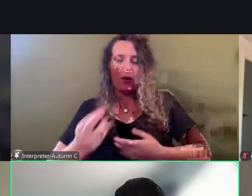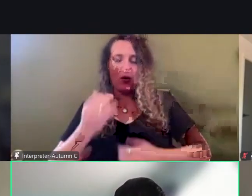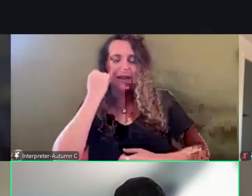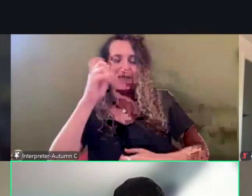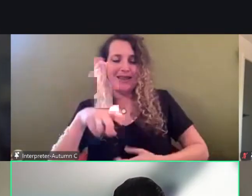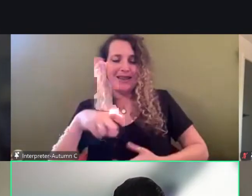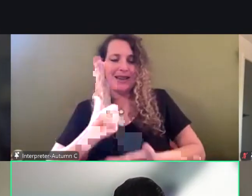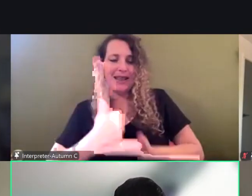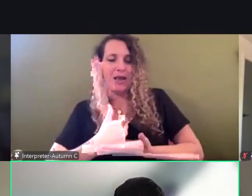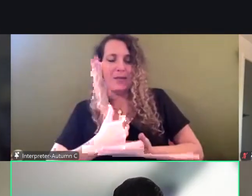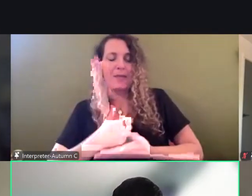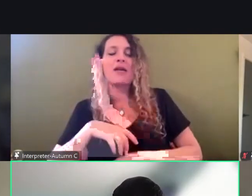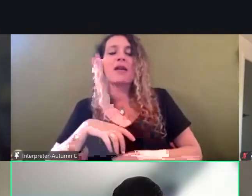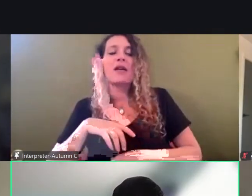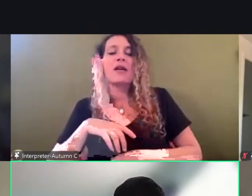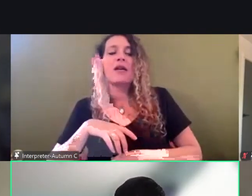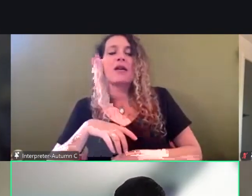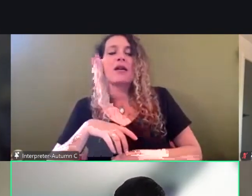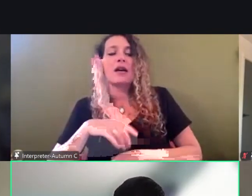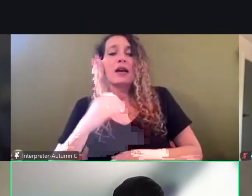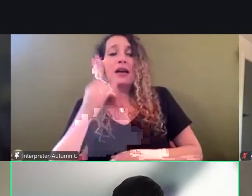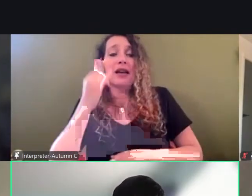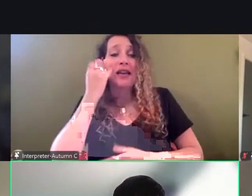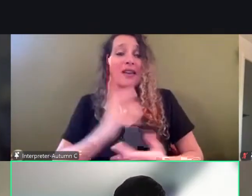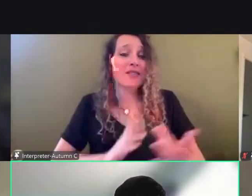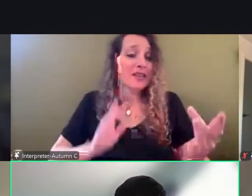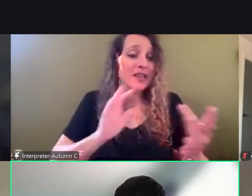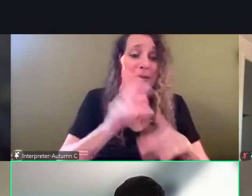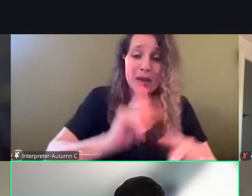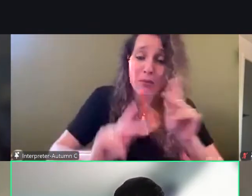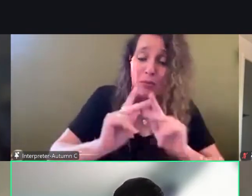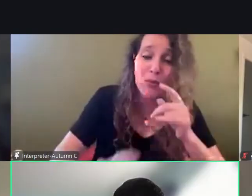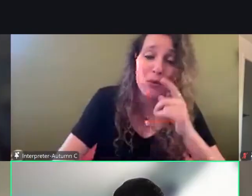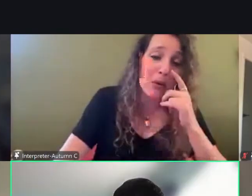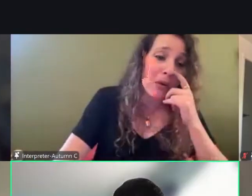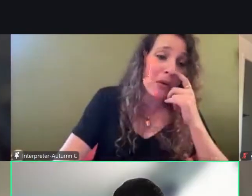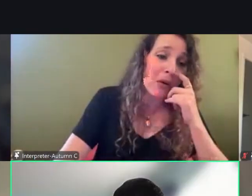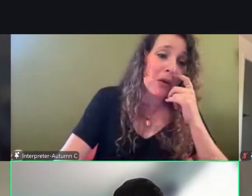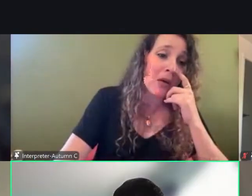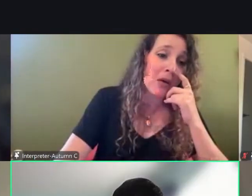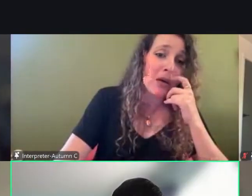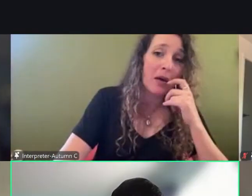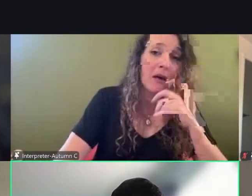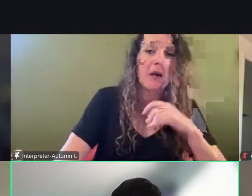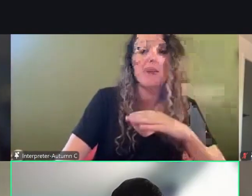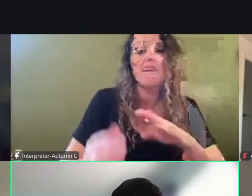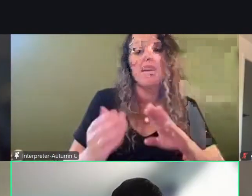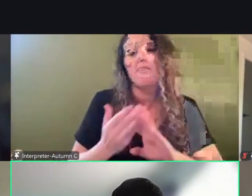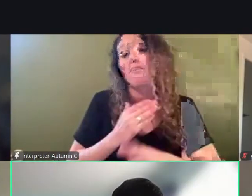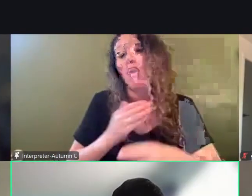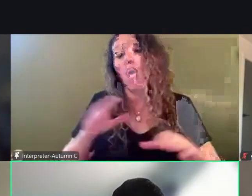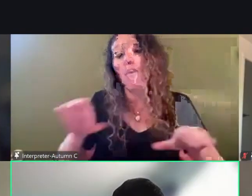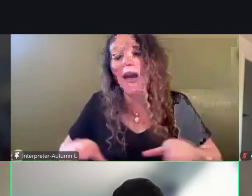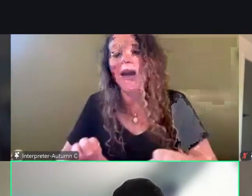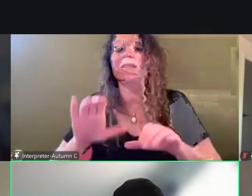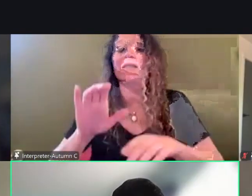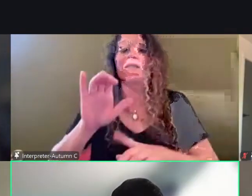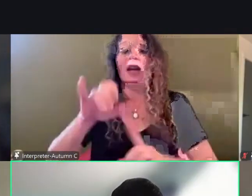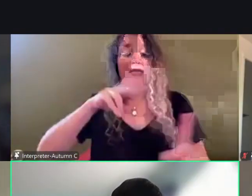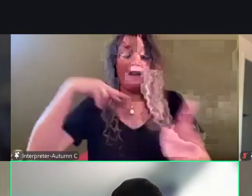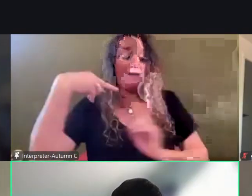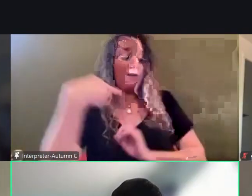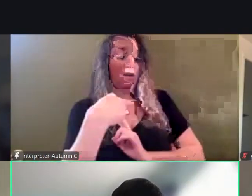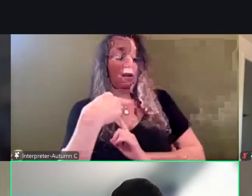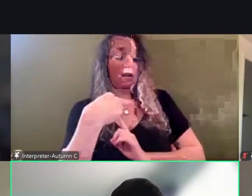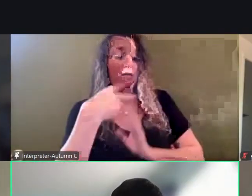So putting that out there, whether or not if it's reaching people, I think just being proactive on that front and just having dedicated programs